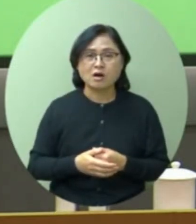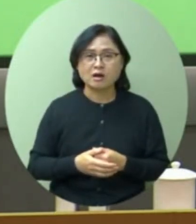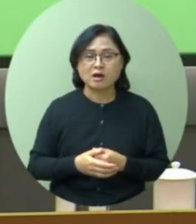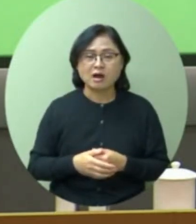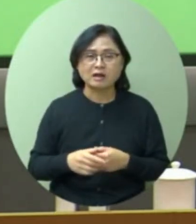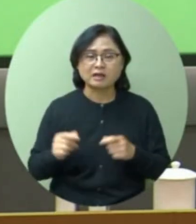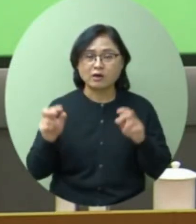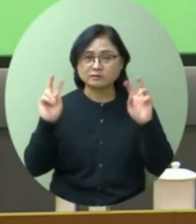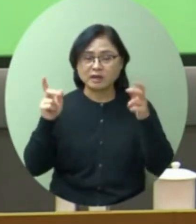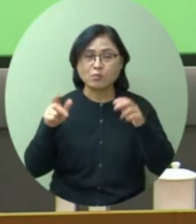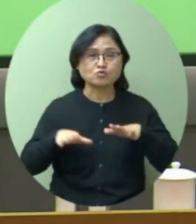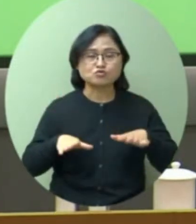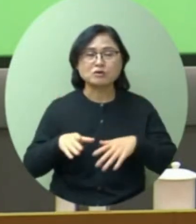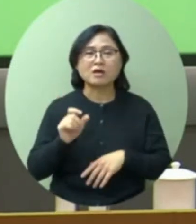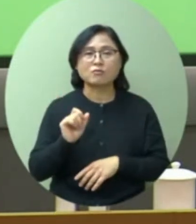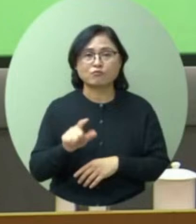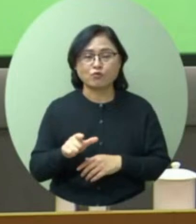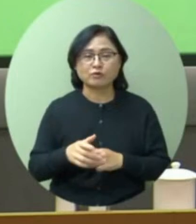flats,